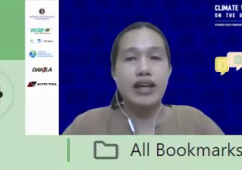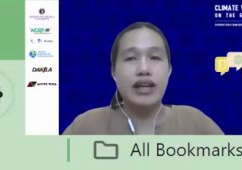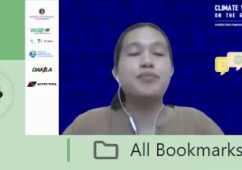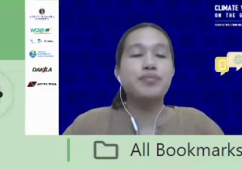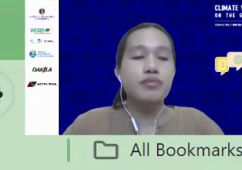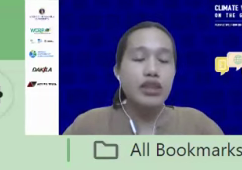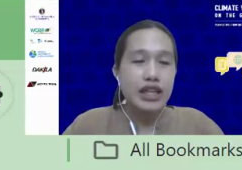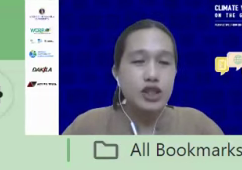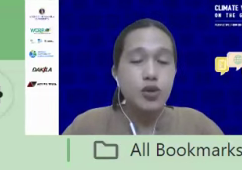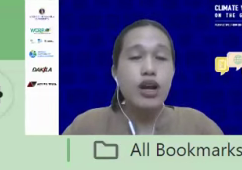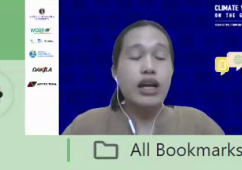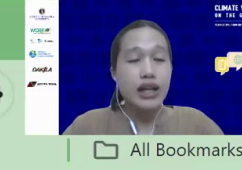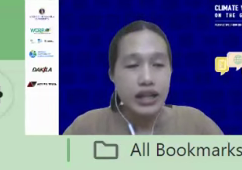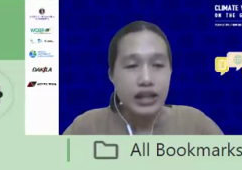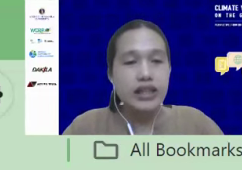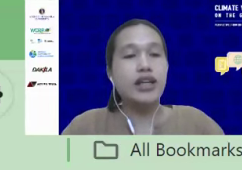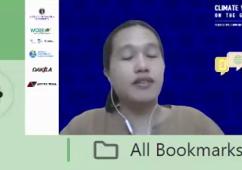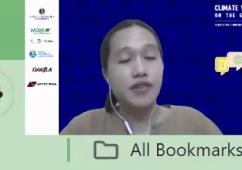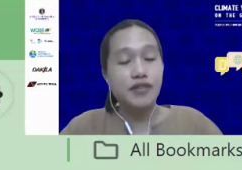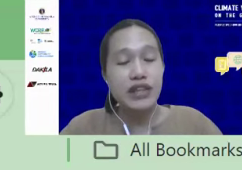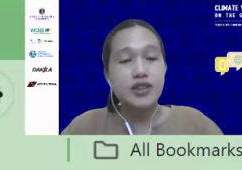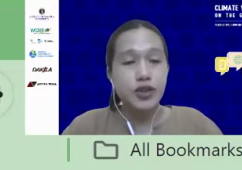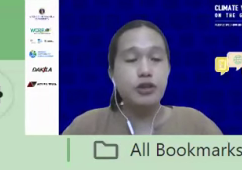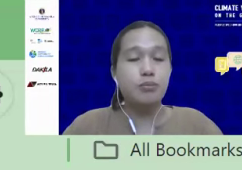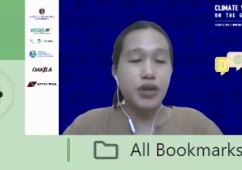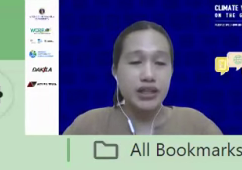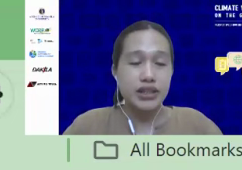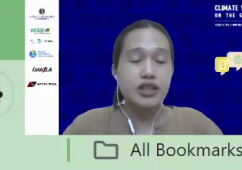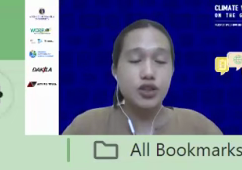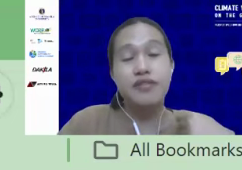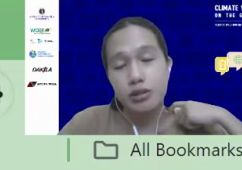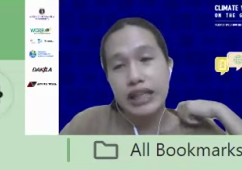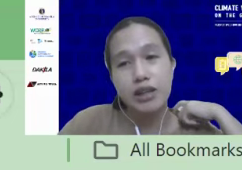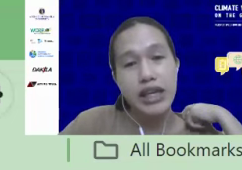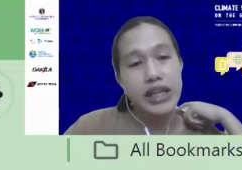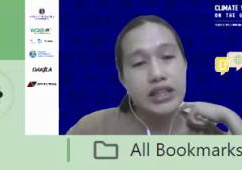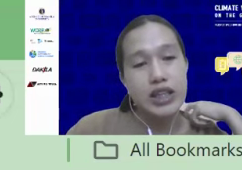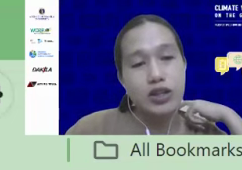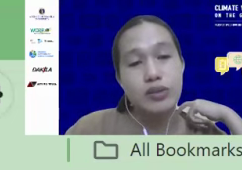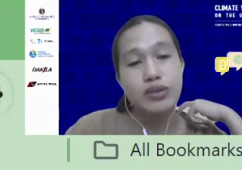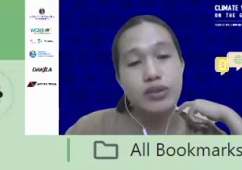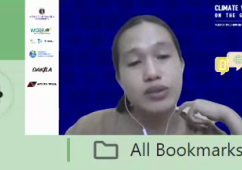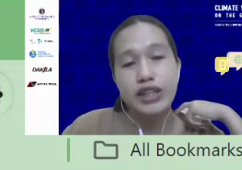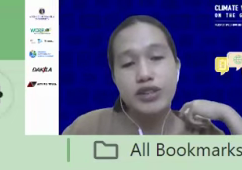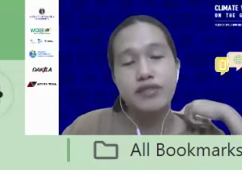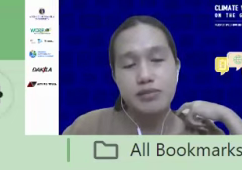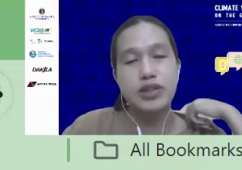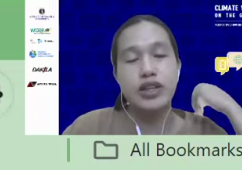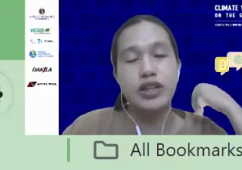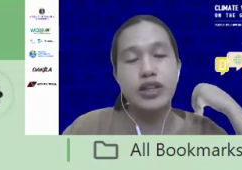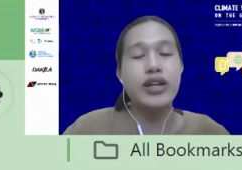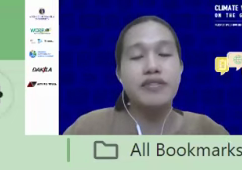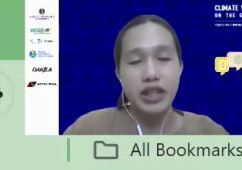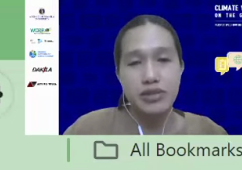narratives. So currently there are 15 short projects, short films in the makings, and also 3 feature films